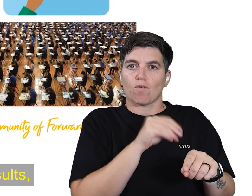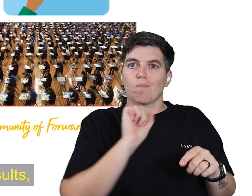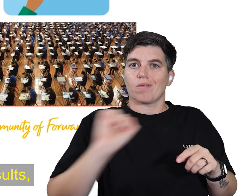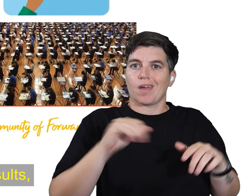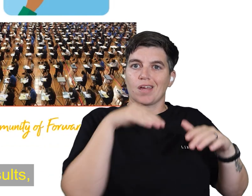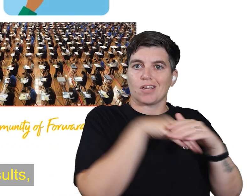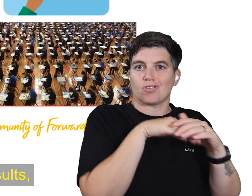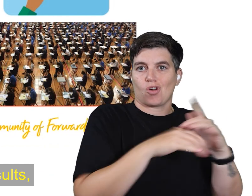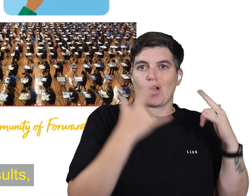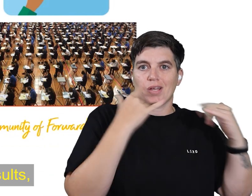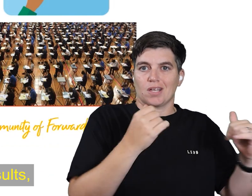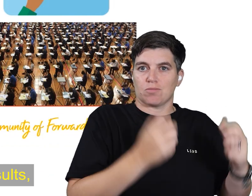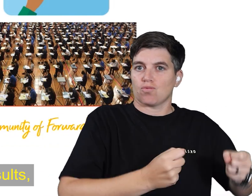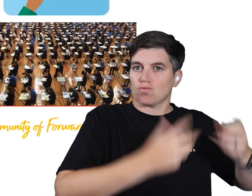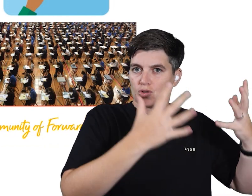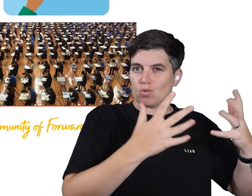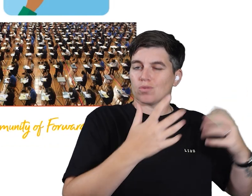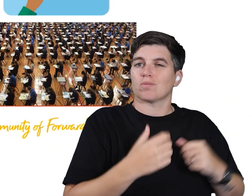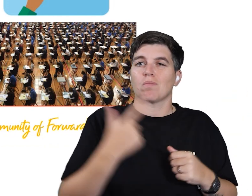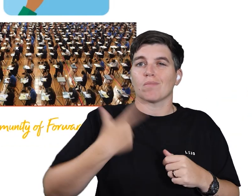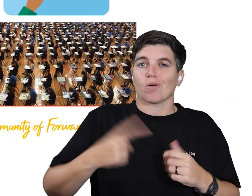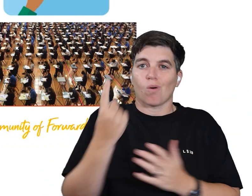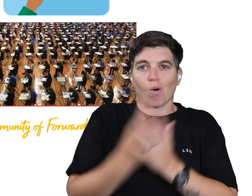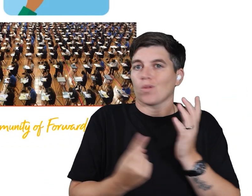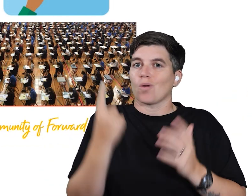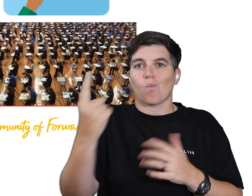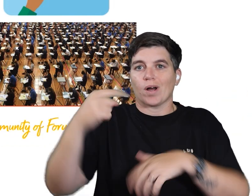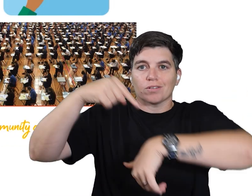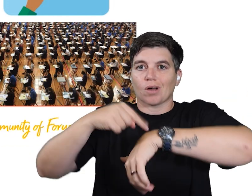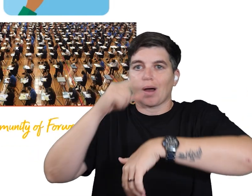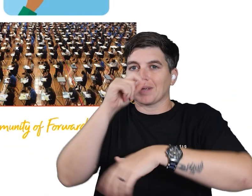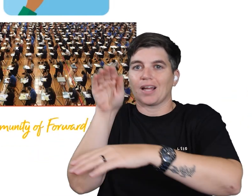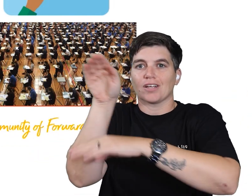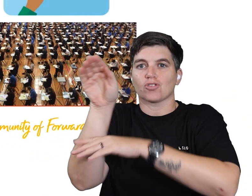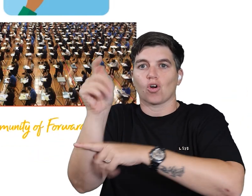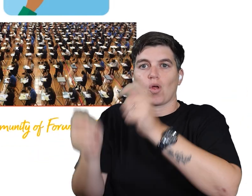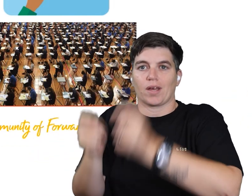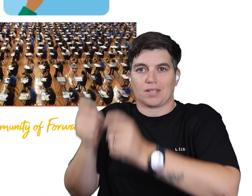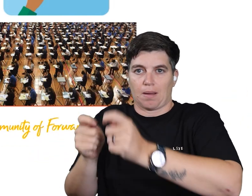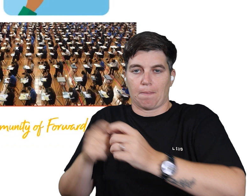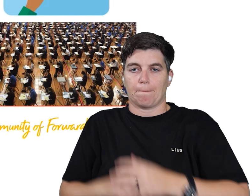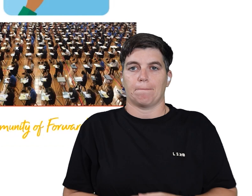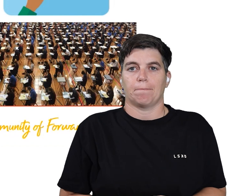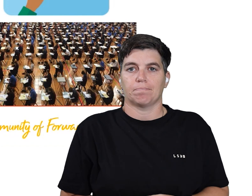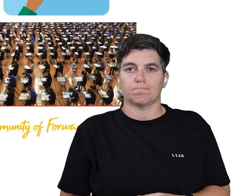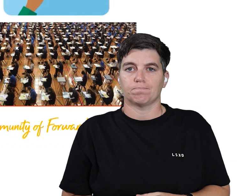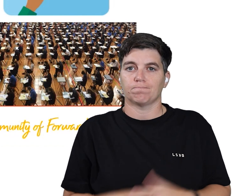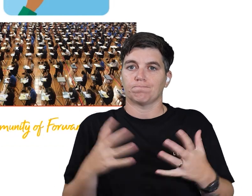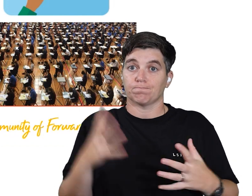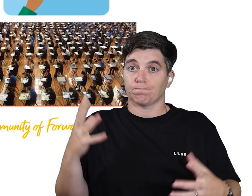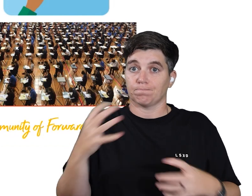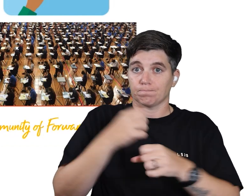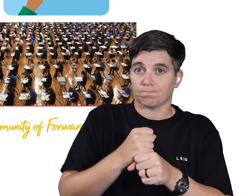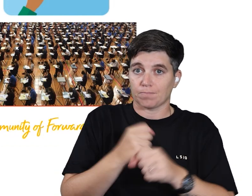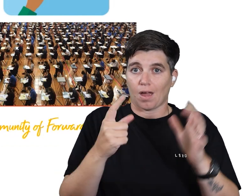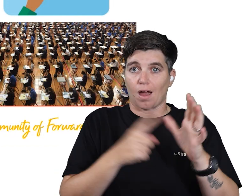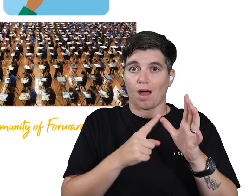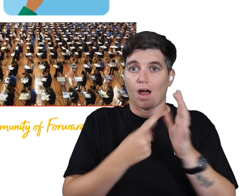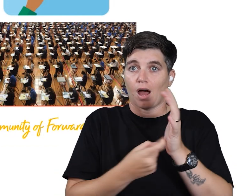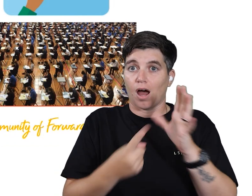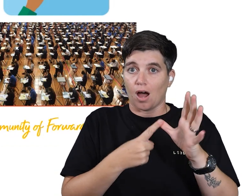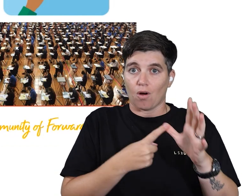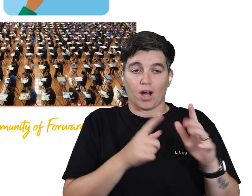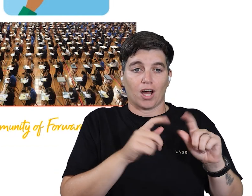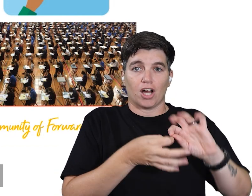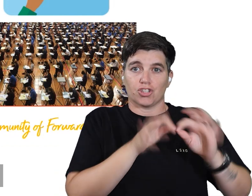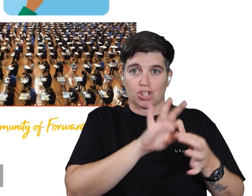from internal assessment results, as there is only one opportunity to sit an external exam. In summary, AARA